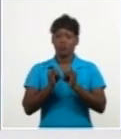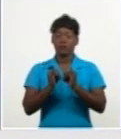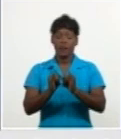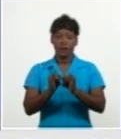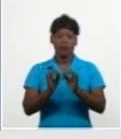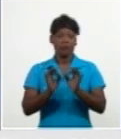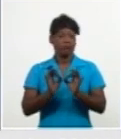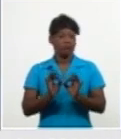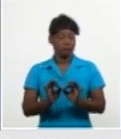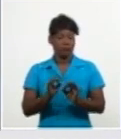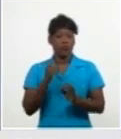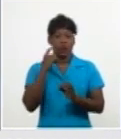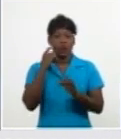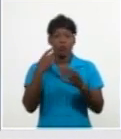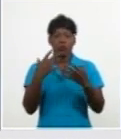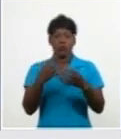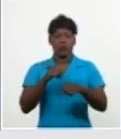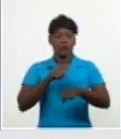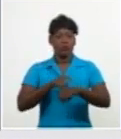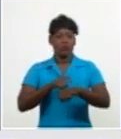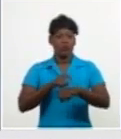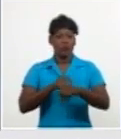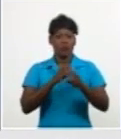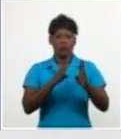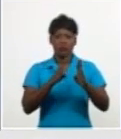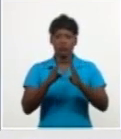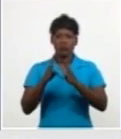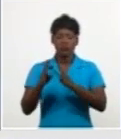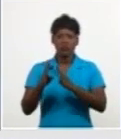phases will be implemented gradually